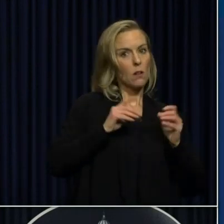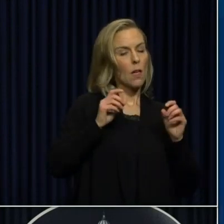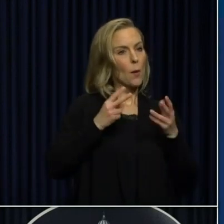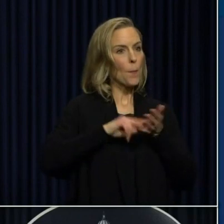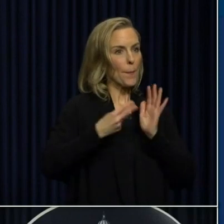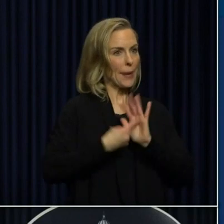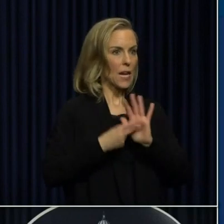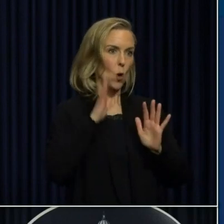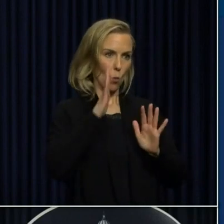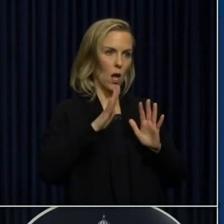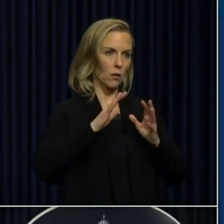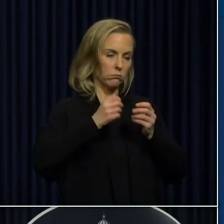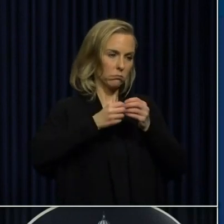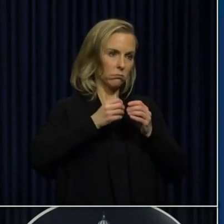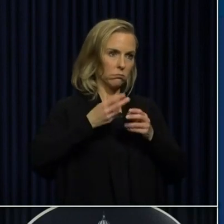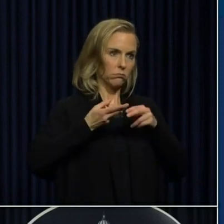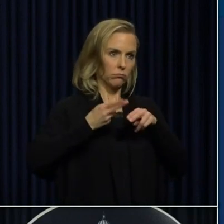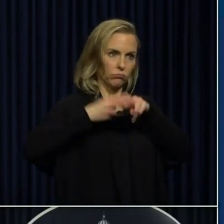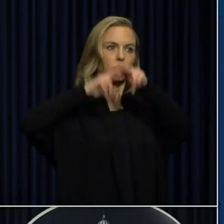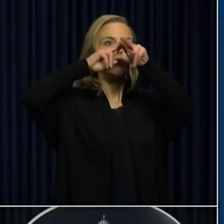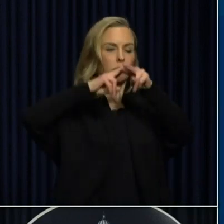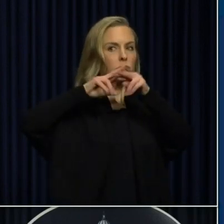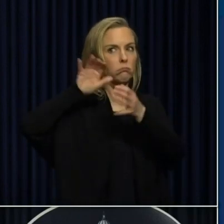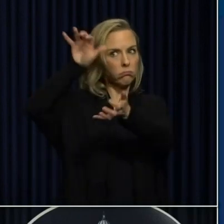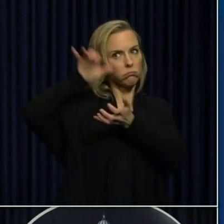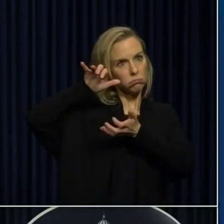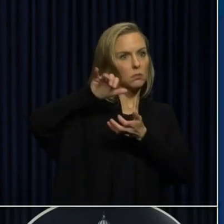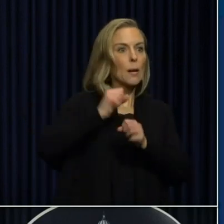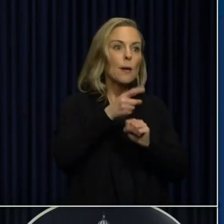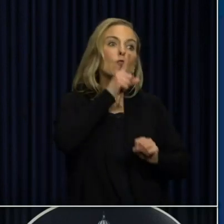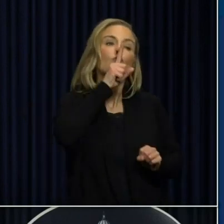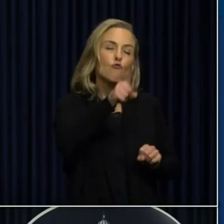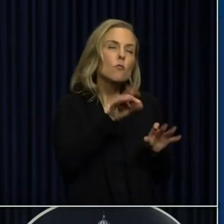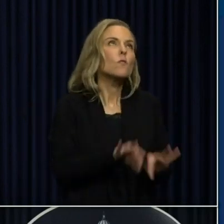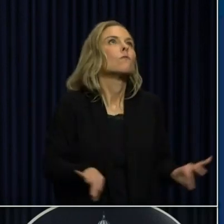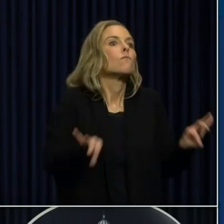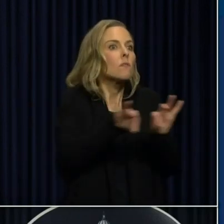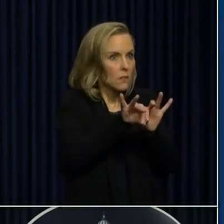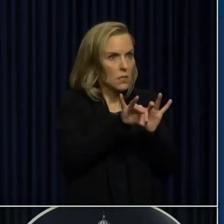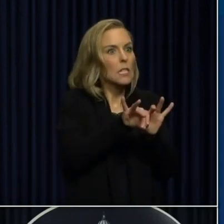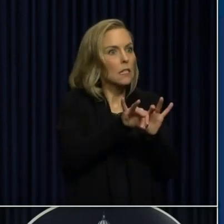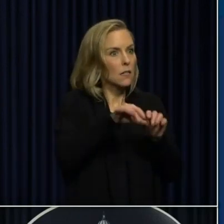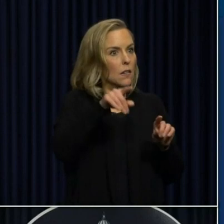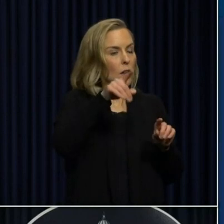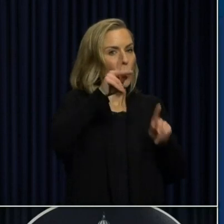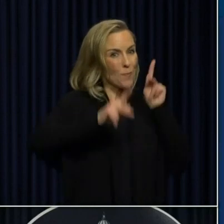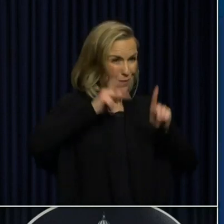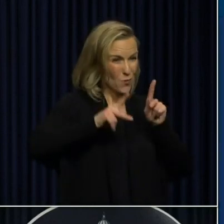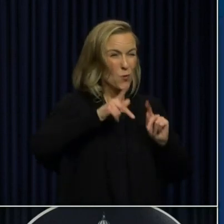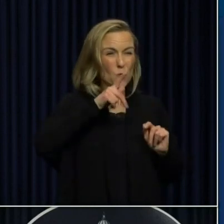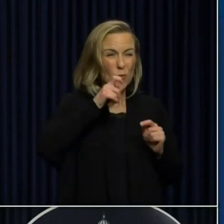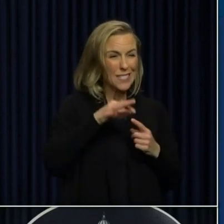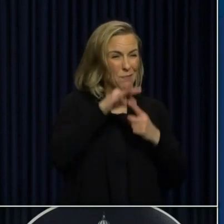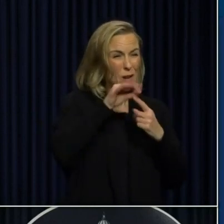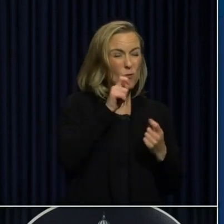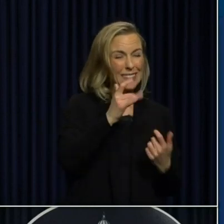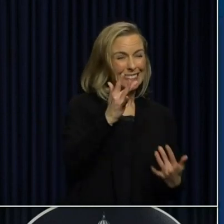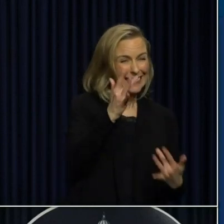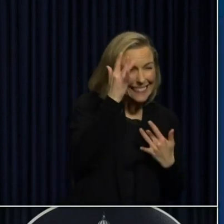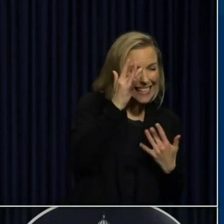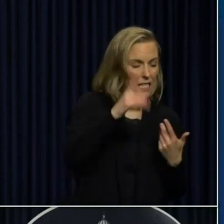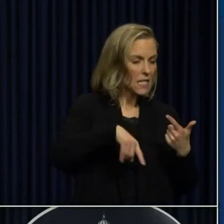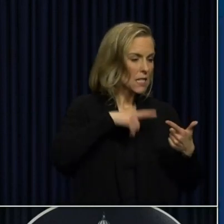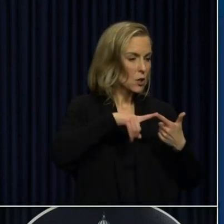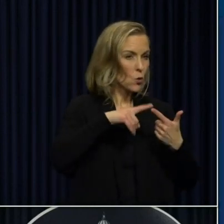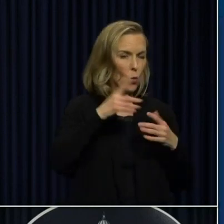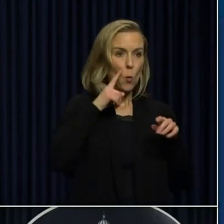the better. And it's critically important that we make sure that we get folks, especially that are sick or who